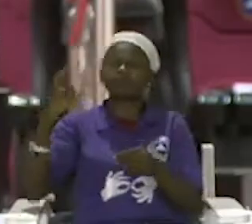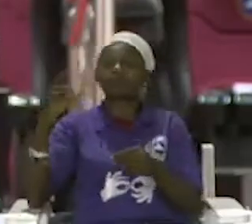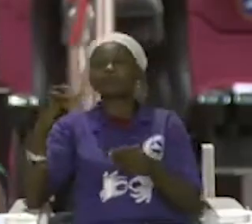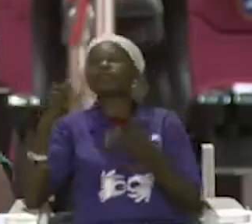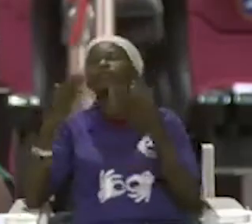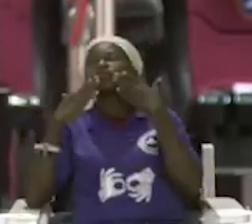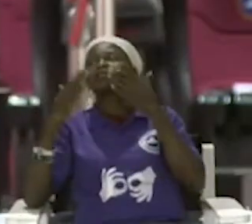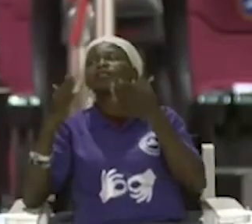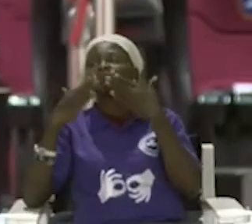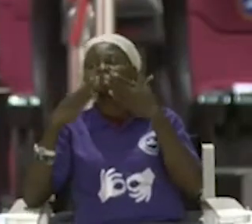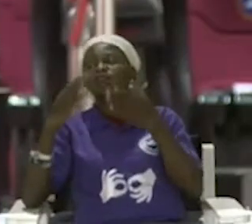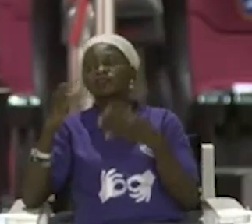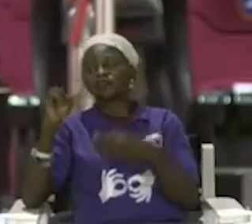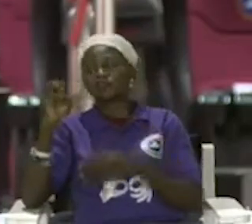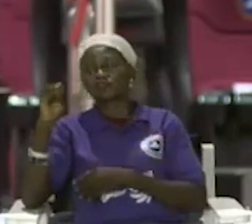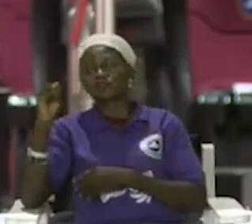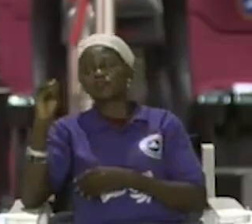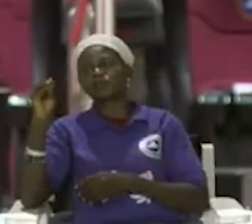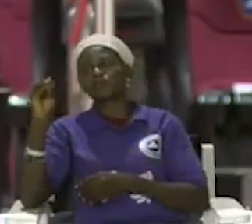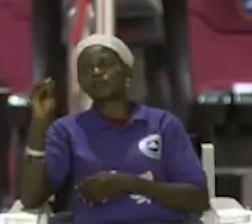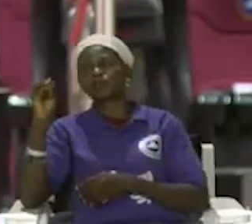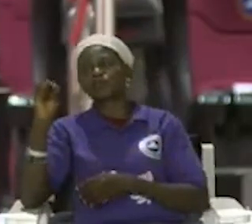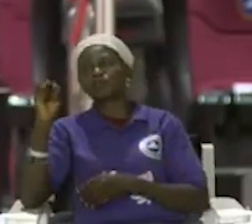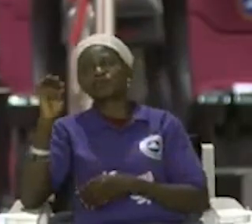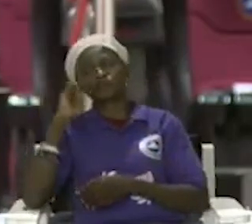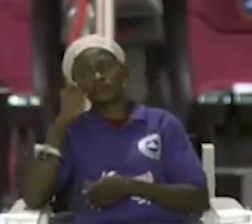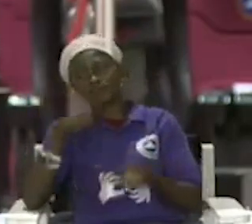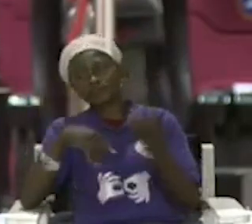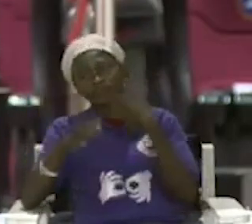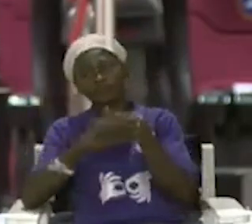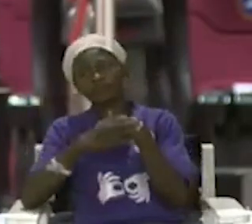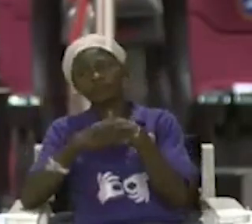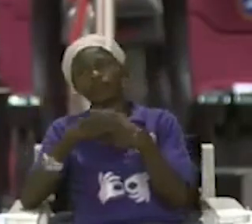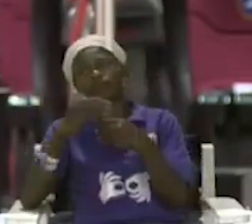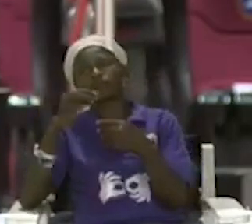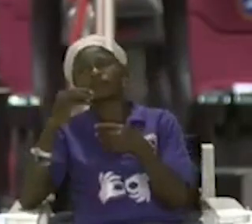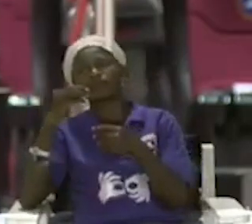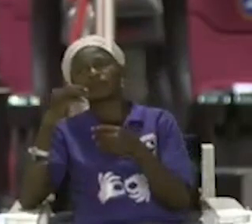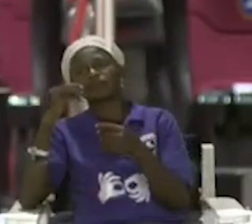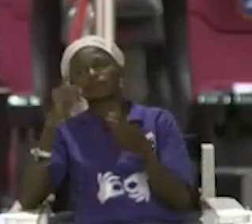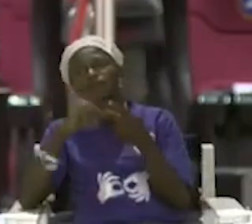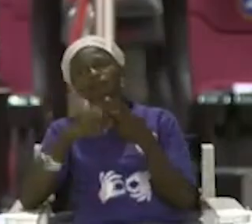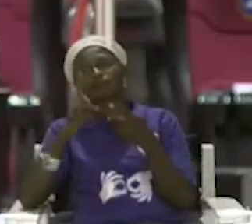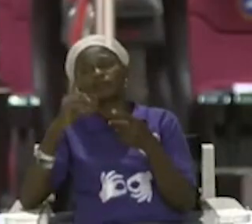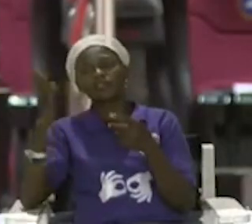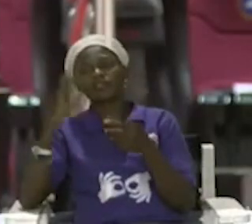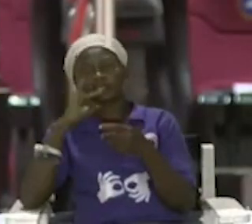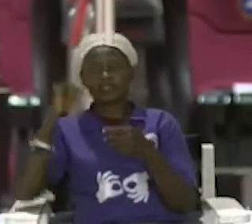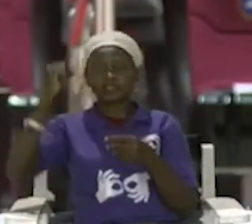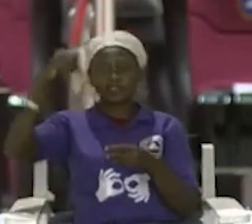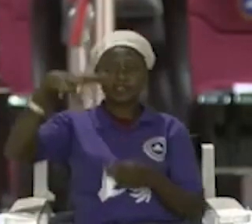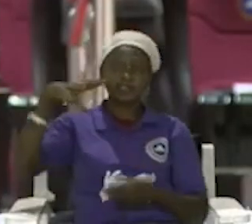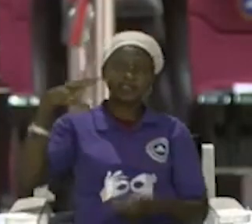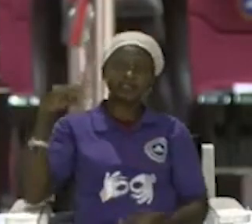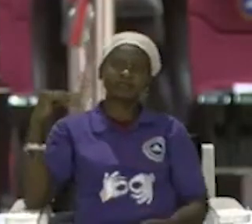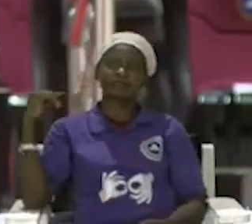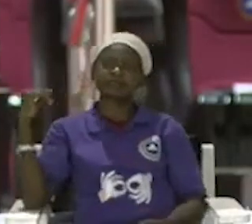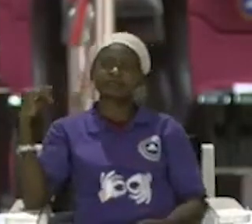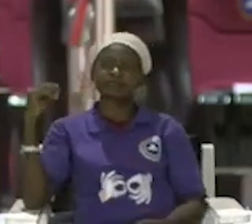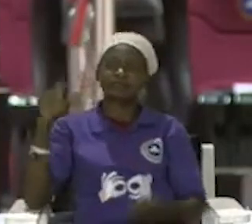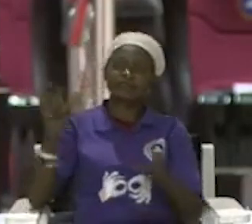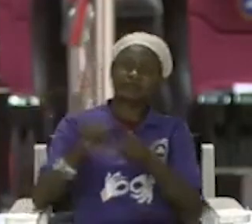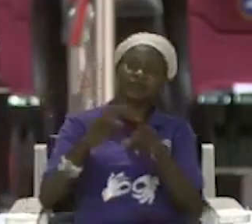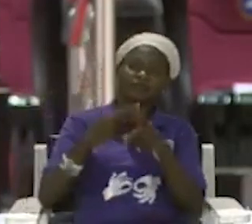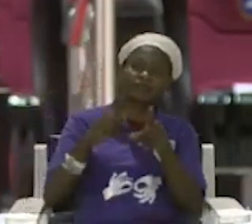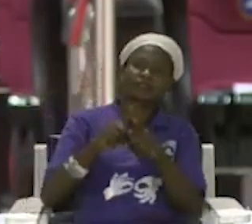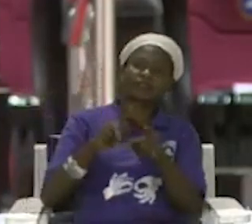thank you. So I came back to where there was light. As soon as I came